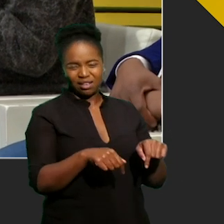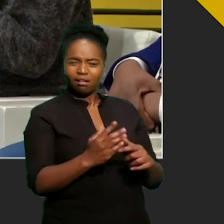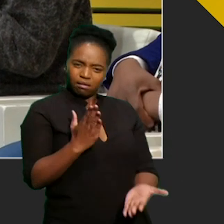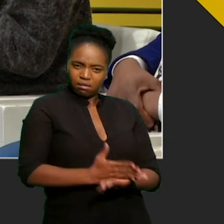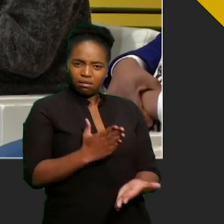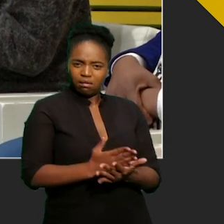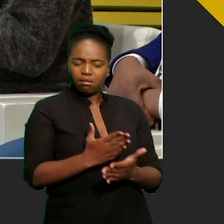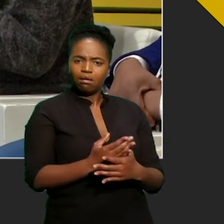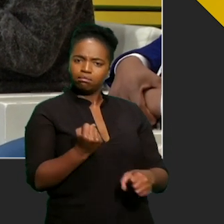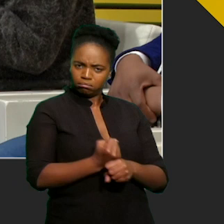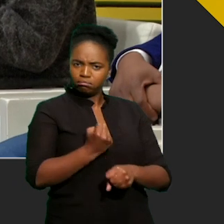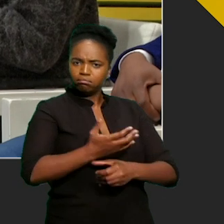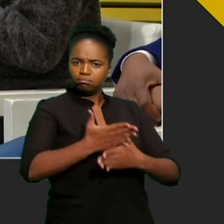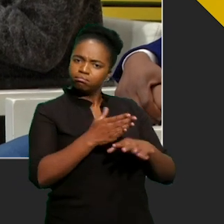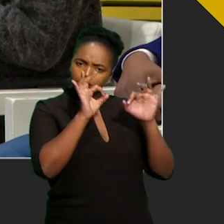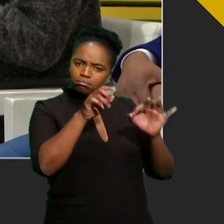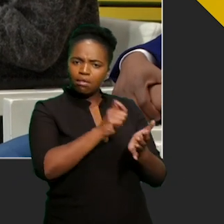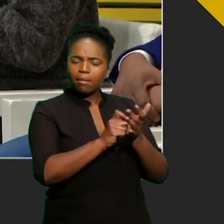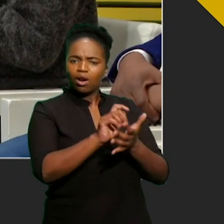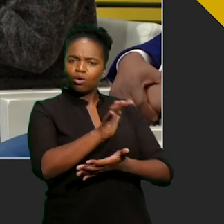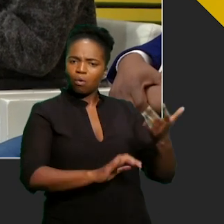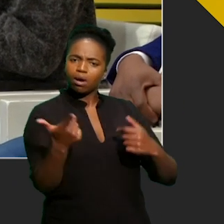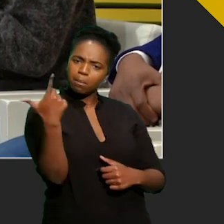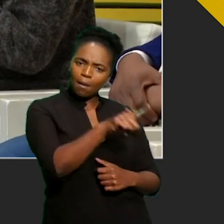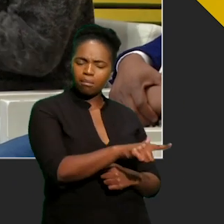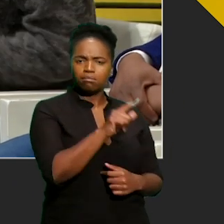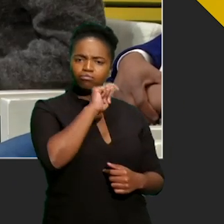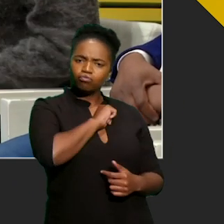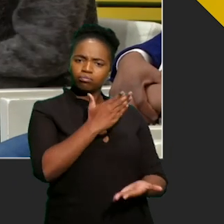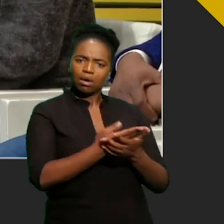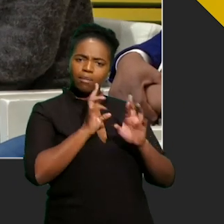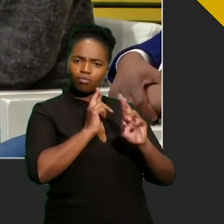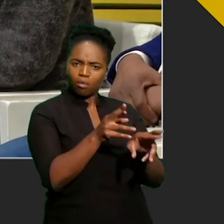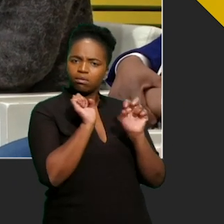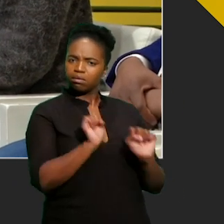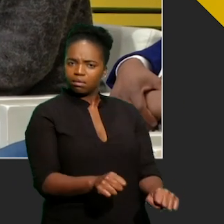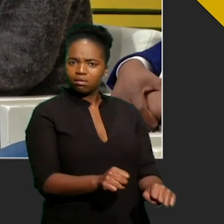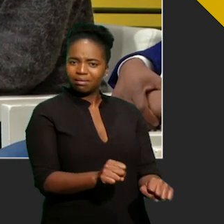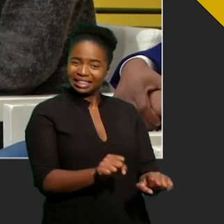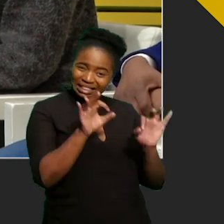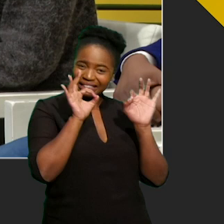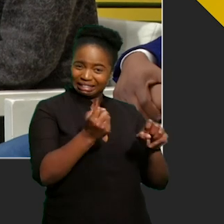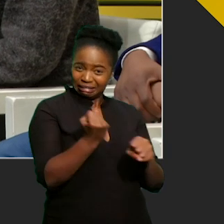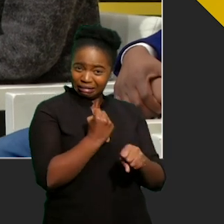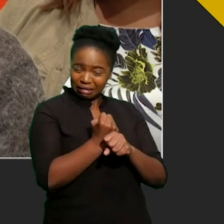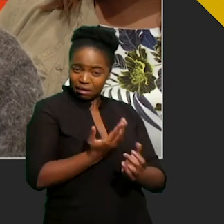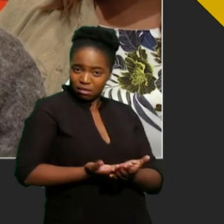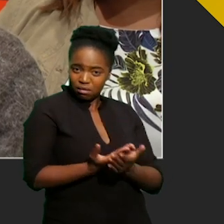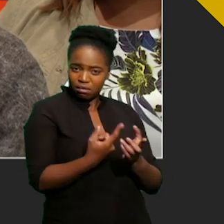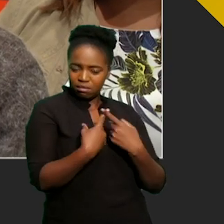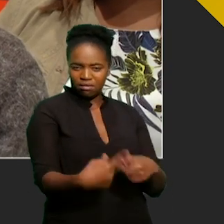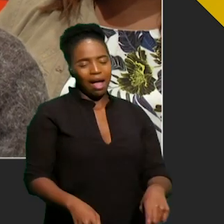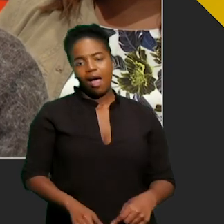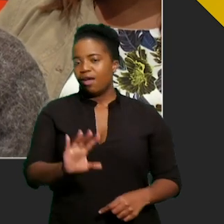actually do the due process? You go about analyze story, find out the facts, and actually report the story as accurately as possible? No,